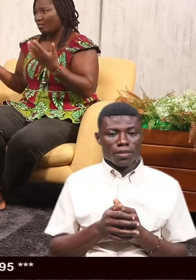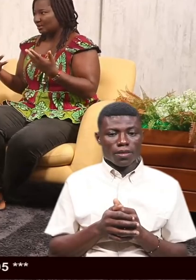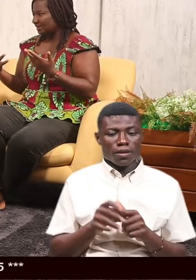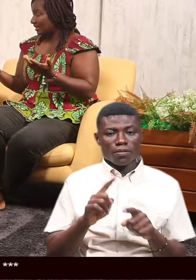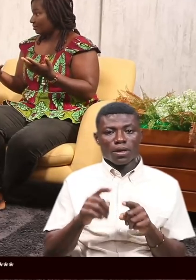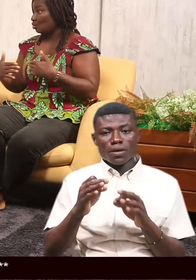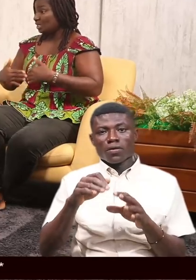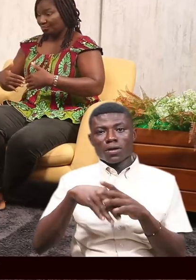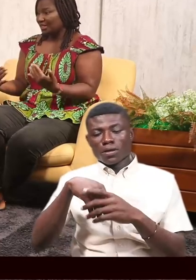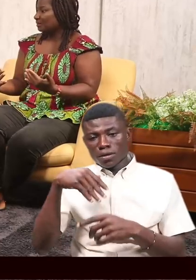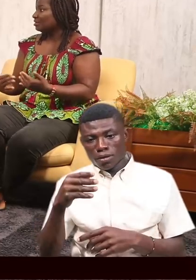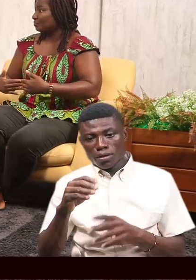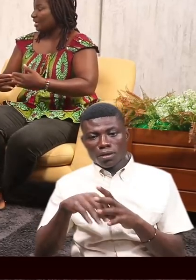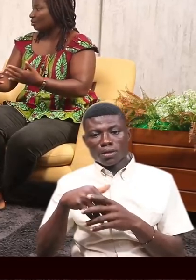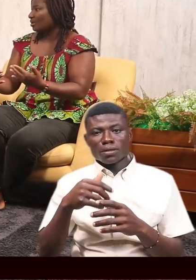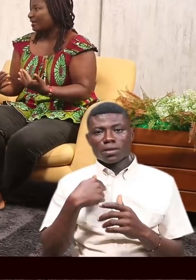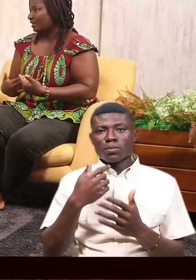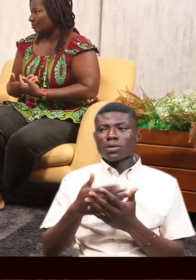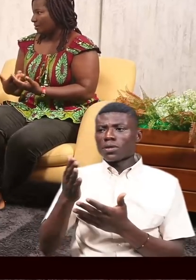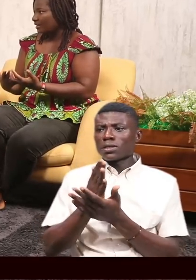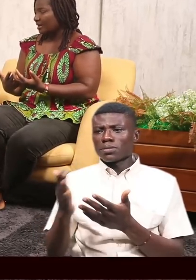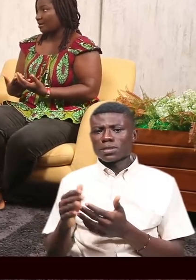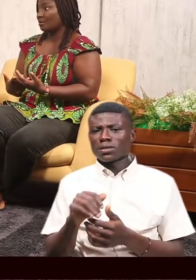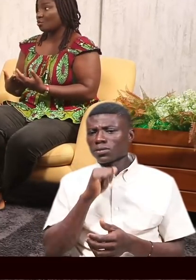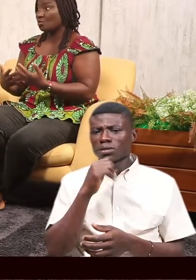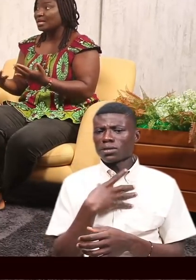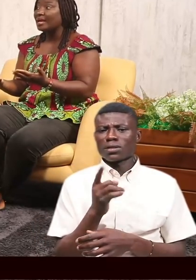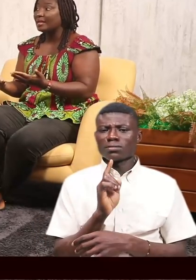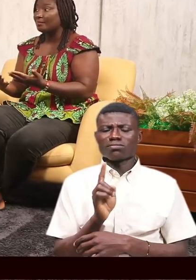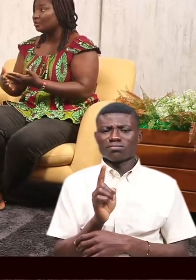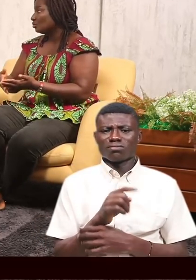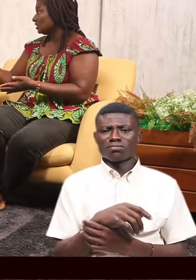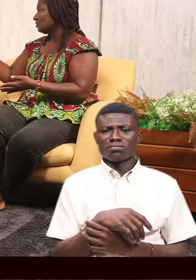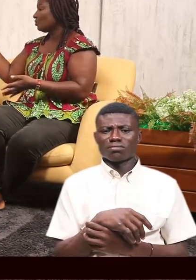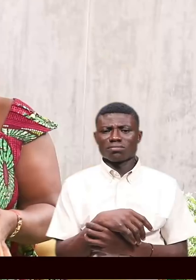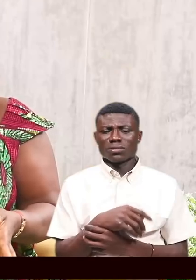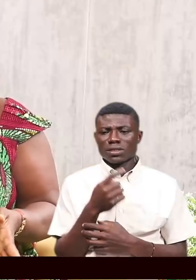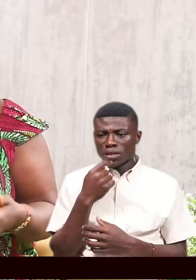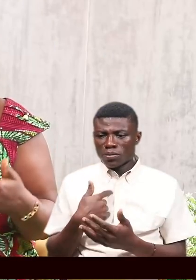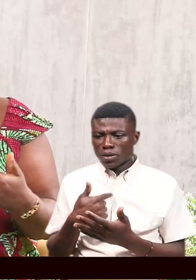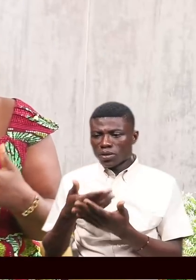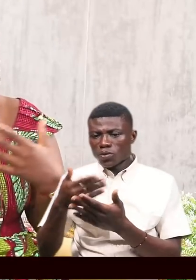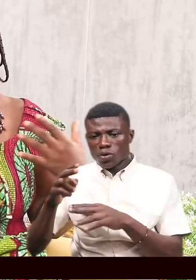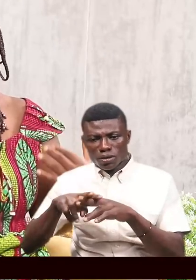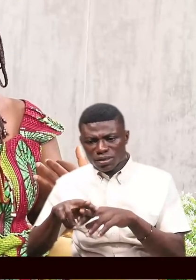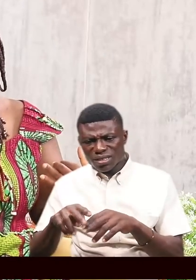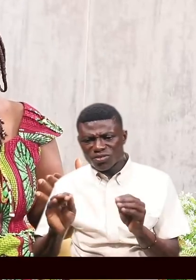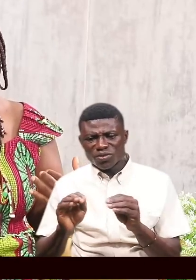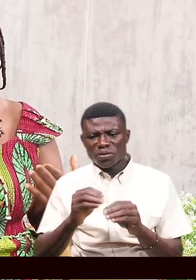say who are bonting who the piece and me pia kotwa dear crana kunya ya me ton chino we cheha baka